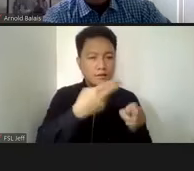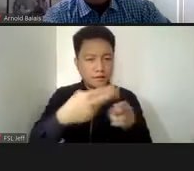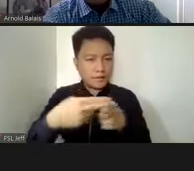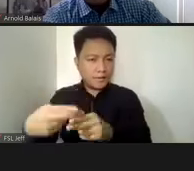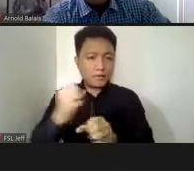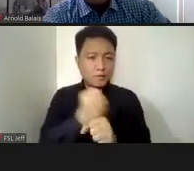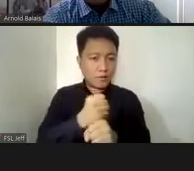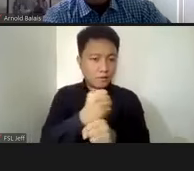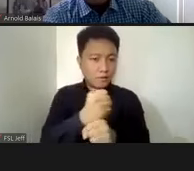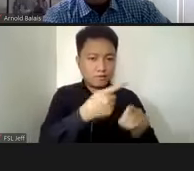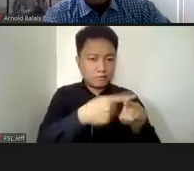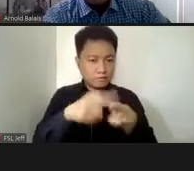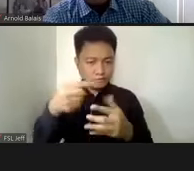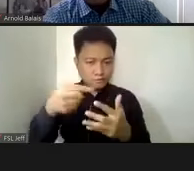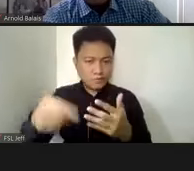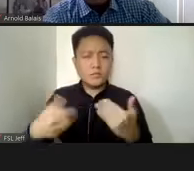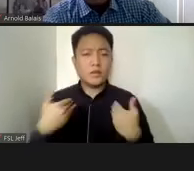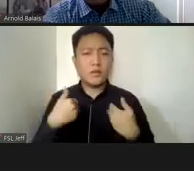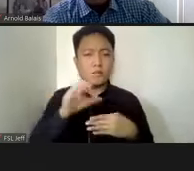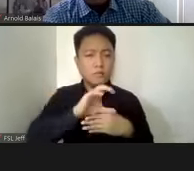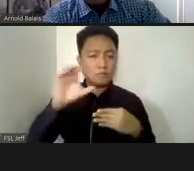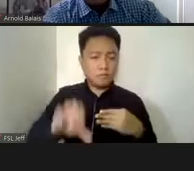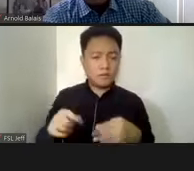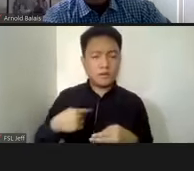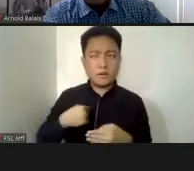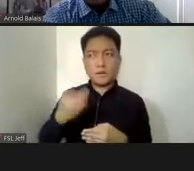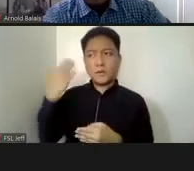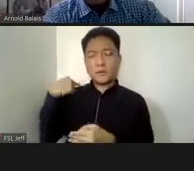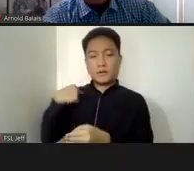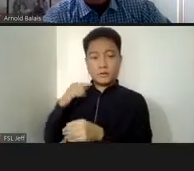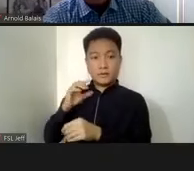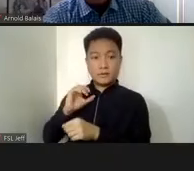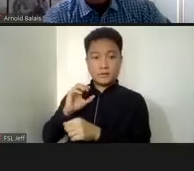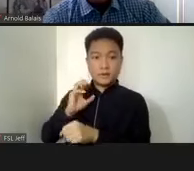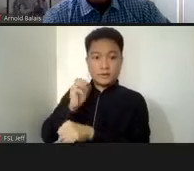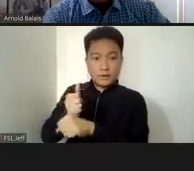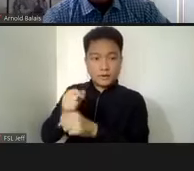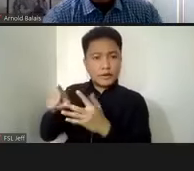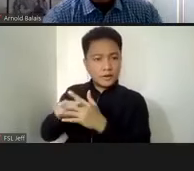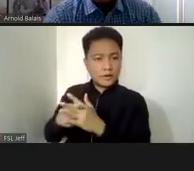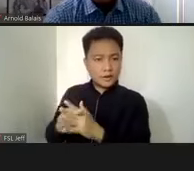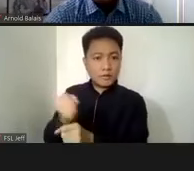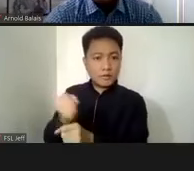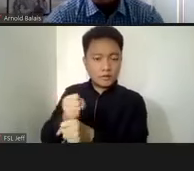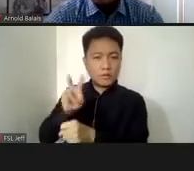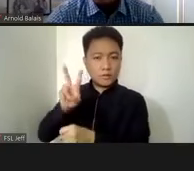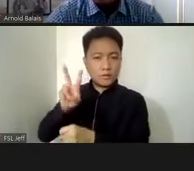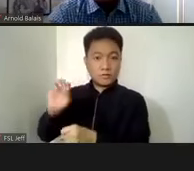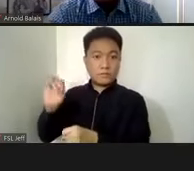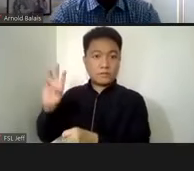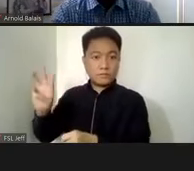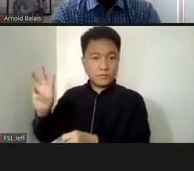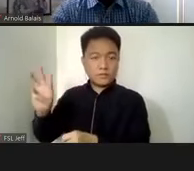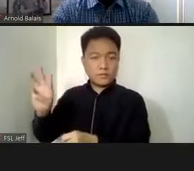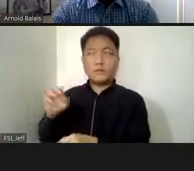2008 and 2011, we have exported coffee already in Canada and in the USA.